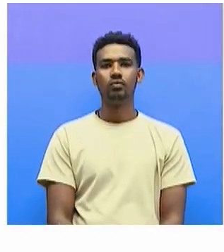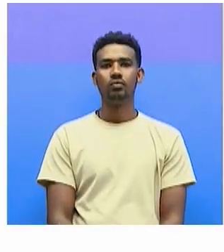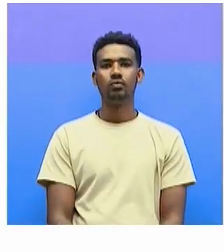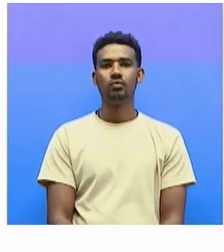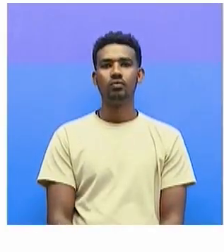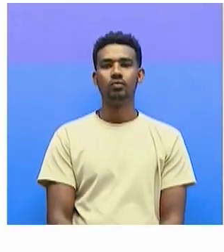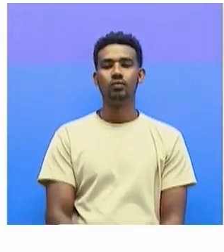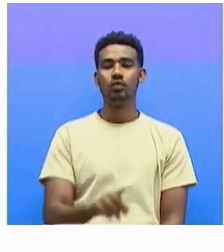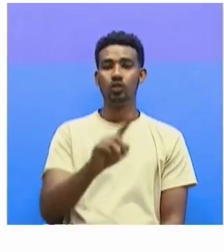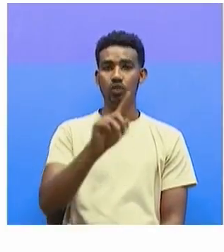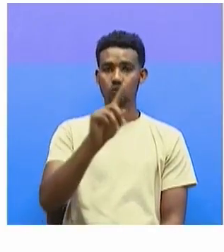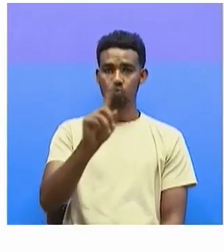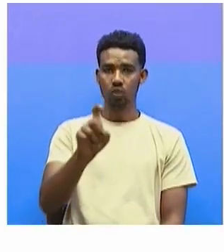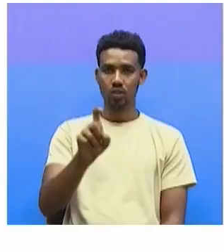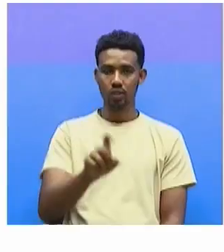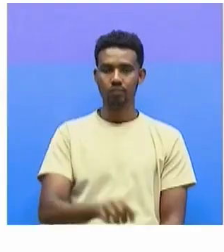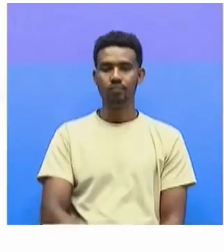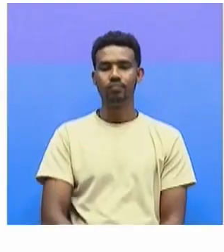Question mark.